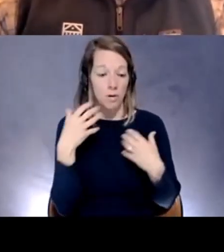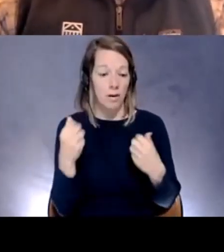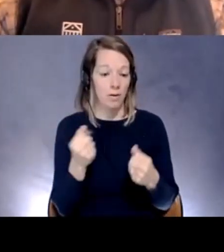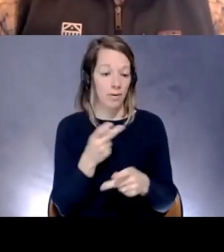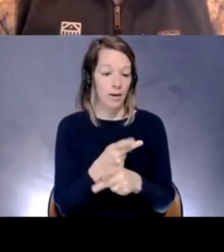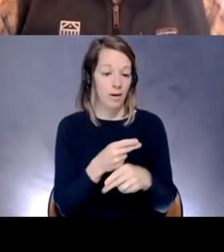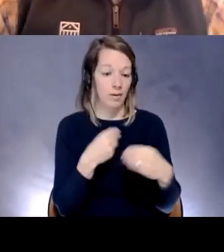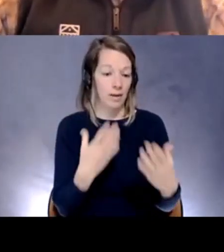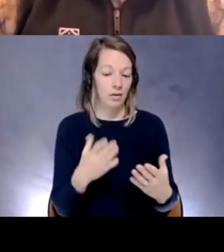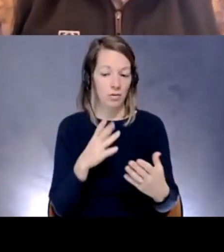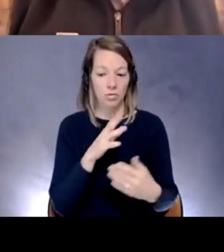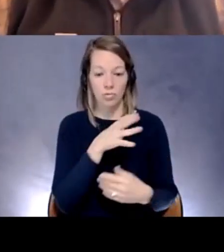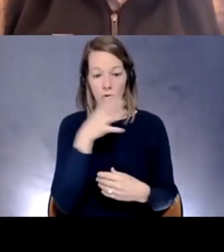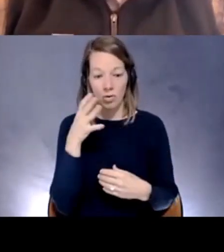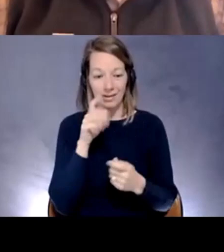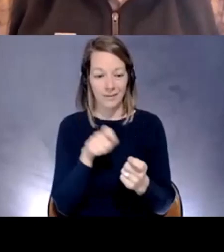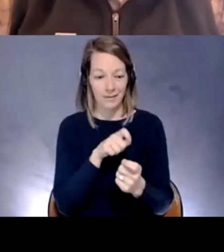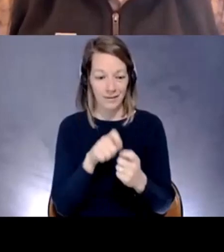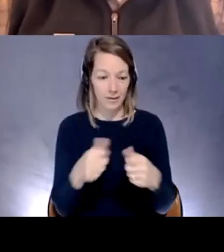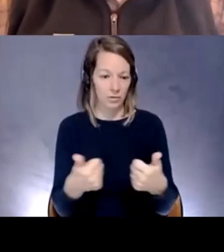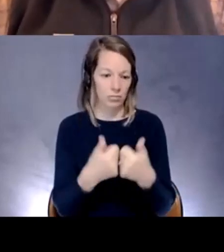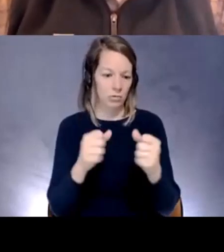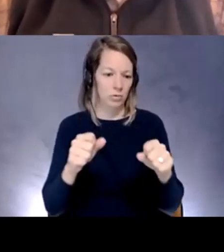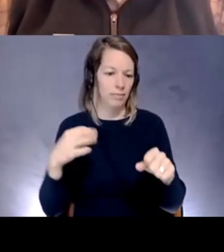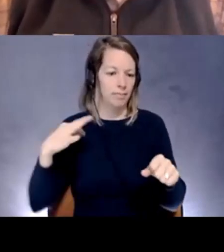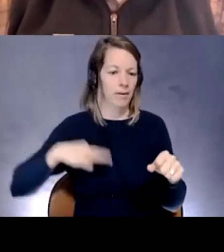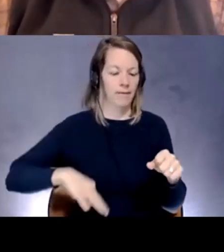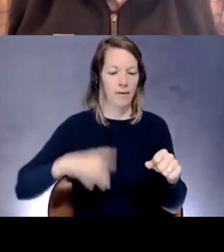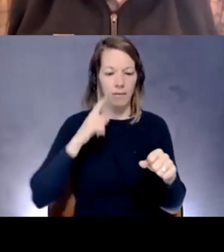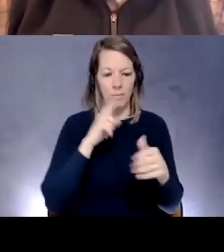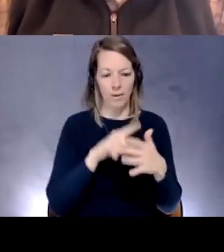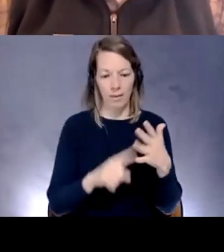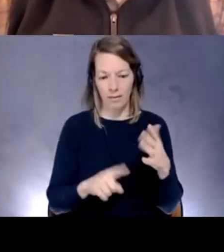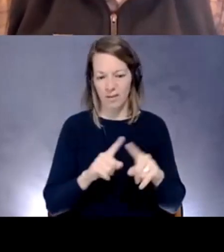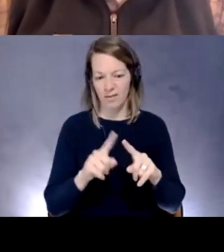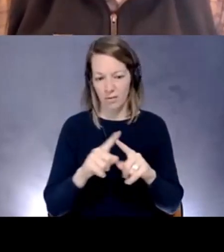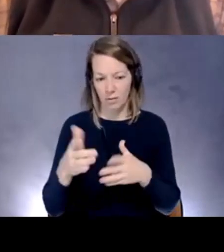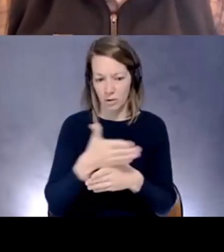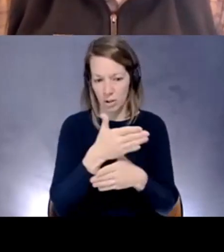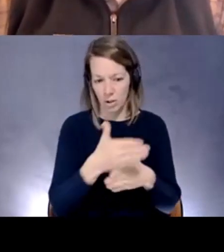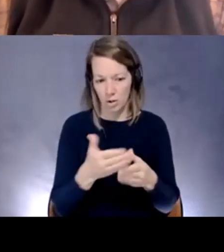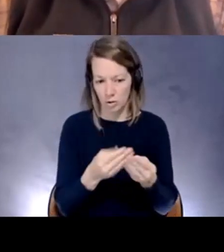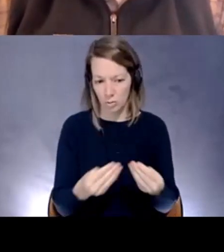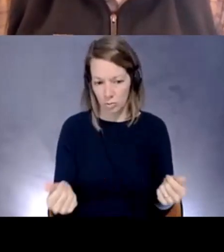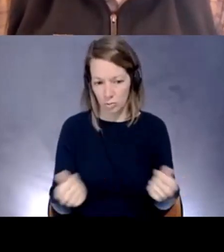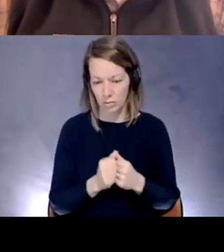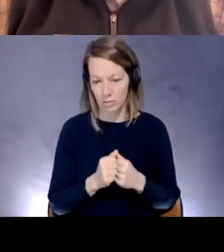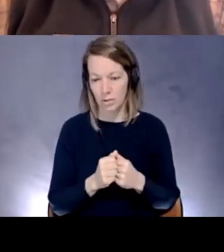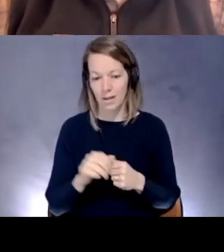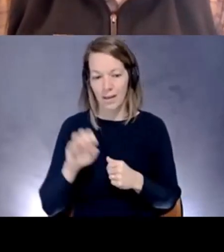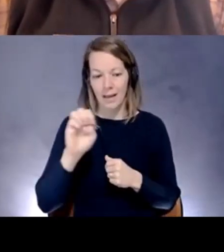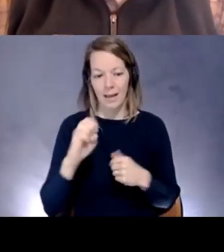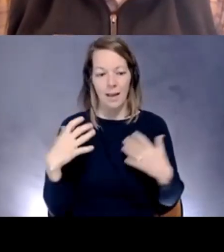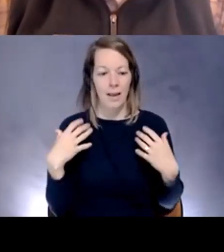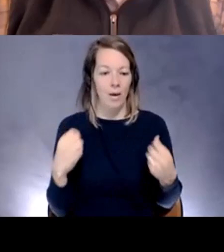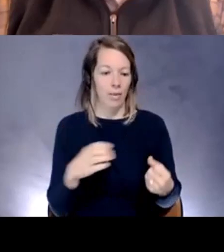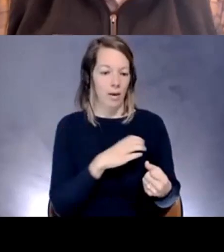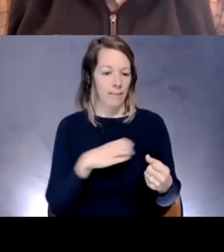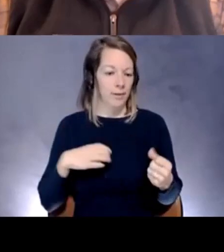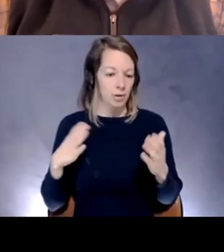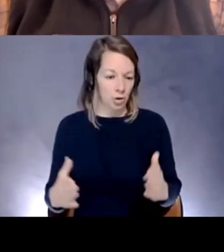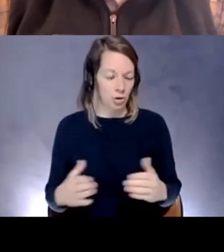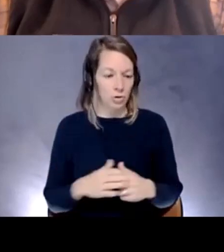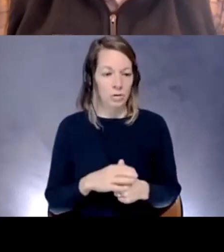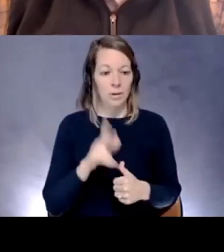understand rural-specific challenges that could benefit from shared solutions. We're working with our eHealth commissioners,